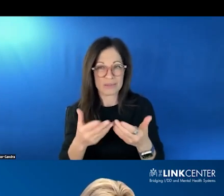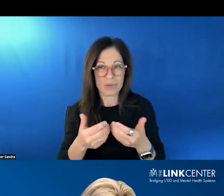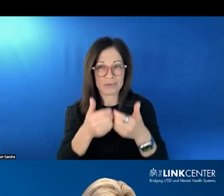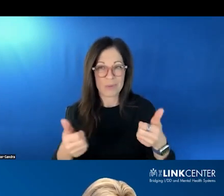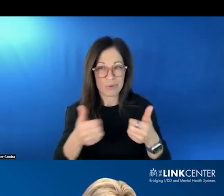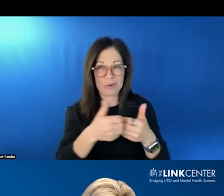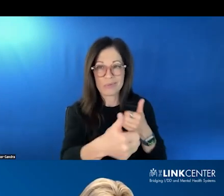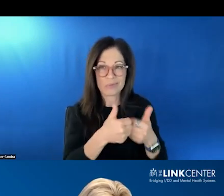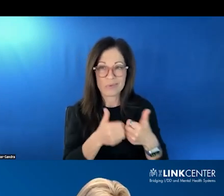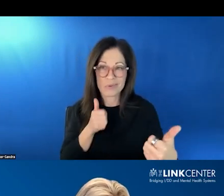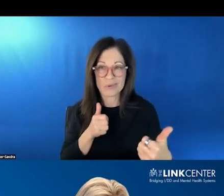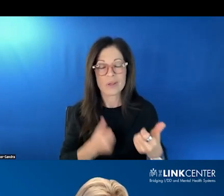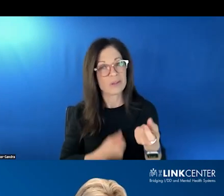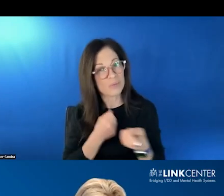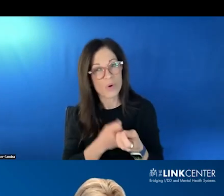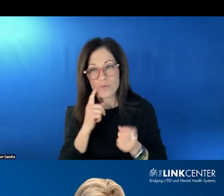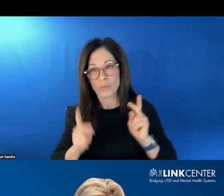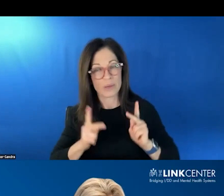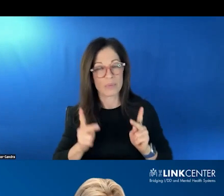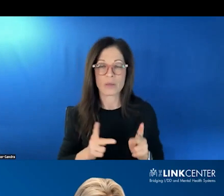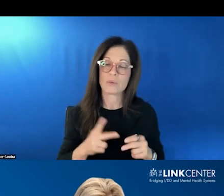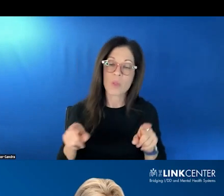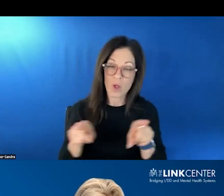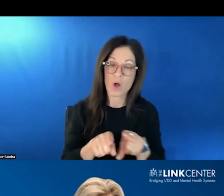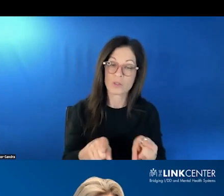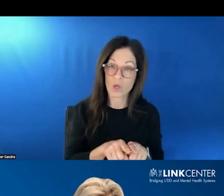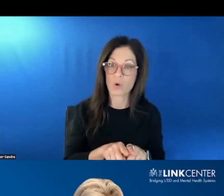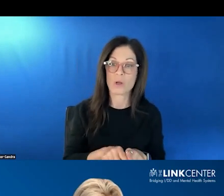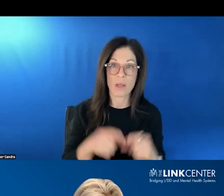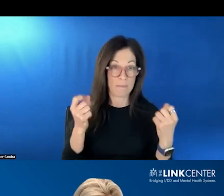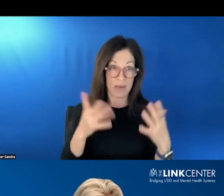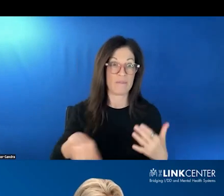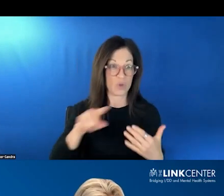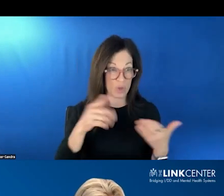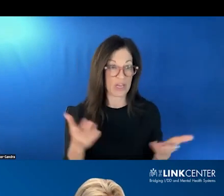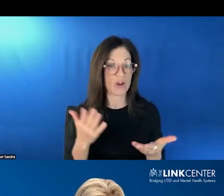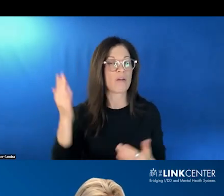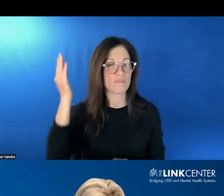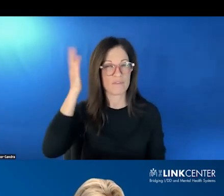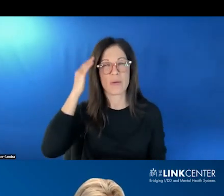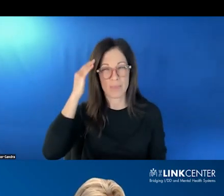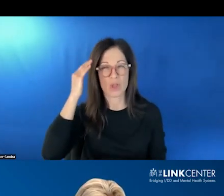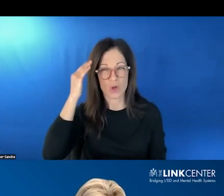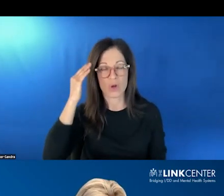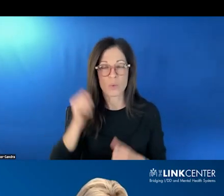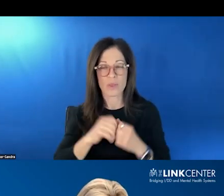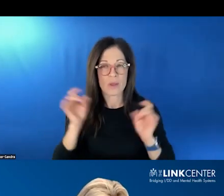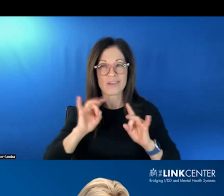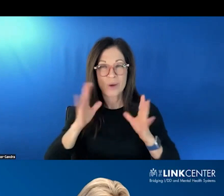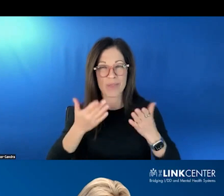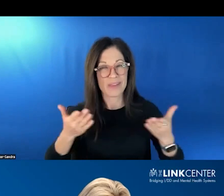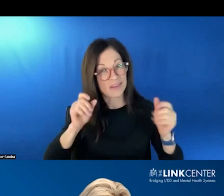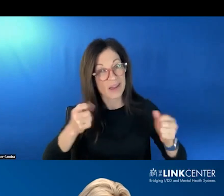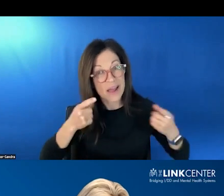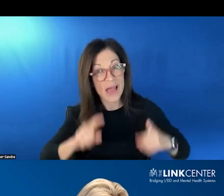to supports for individuals. And also, certainly many of you on the line are familiar with the really terrible things that can happen